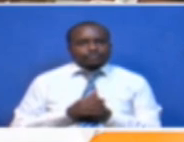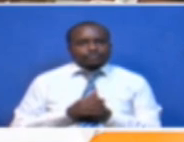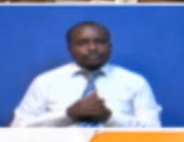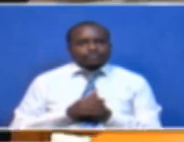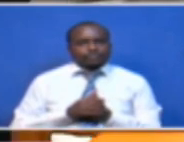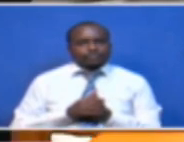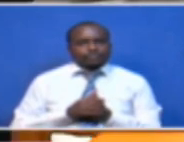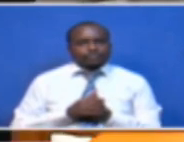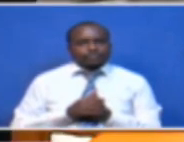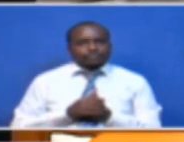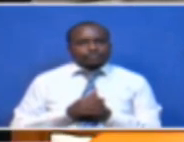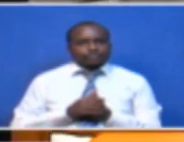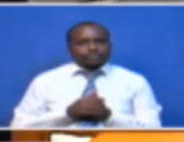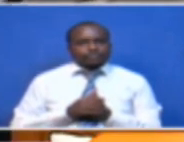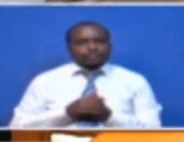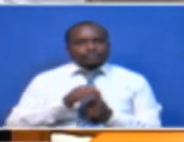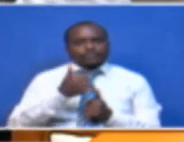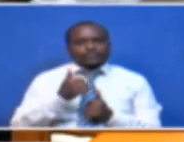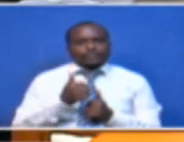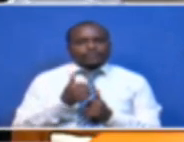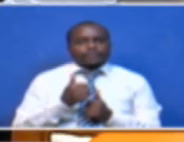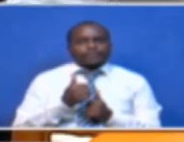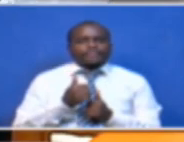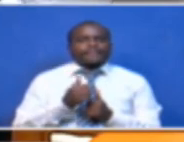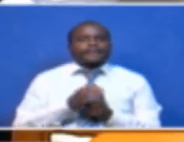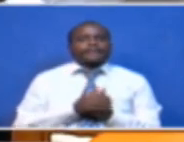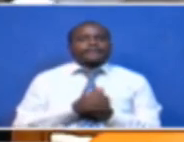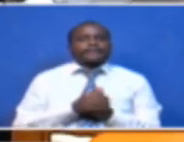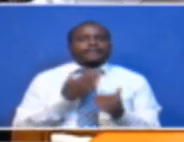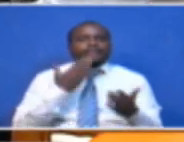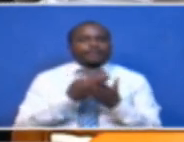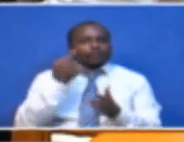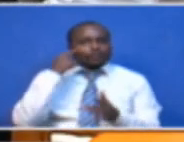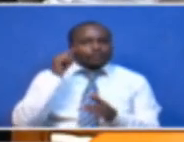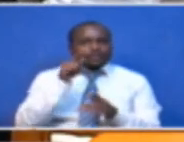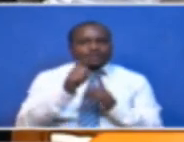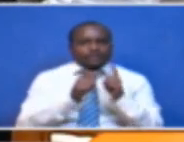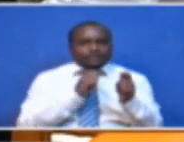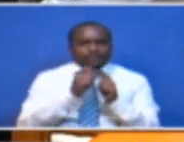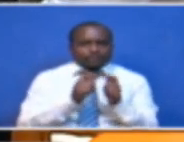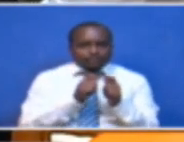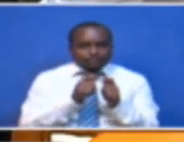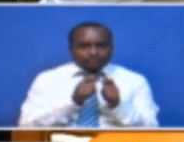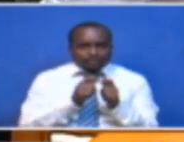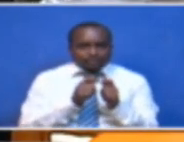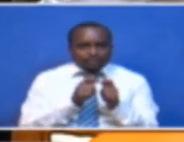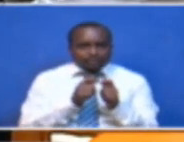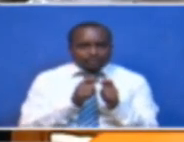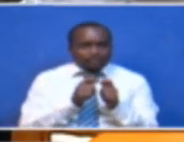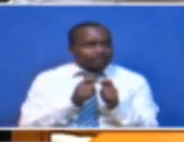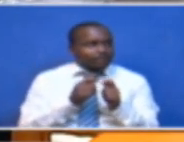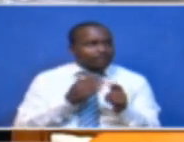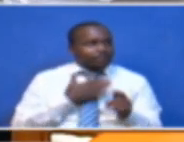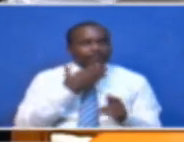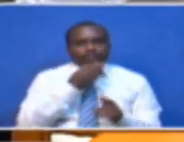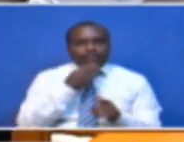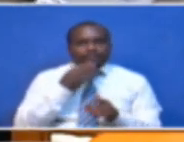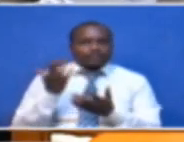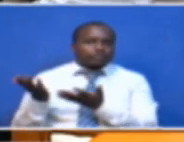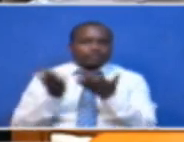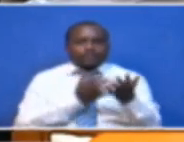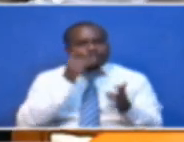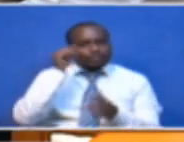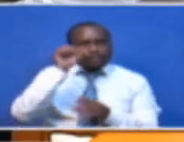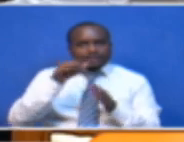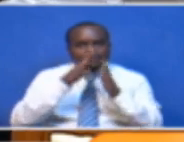Moments. Esther from Kilimani says, Jeff, thank you for this interview with Mr. Lee Njiru. My father used to take us to Mombasa